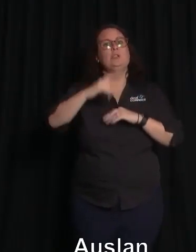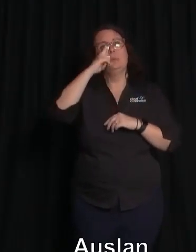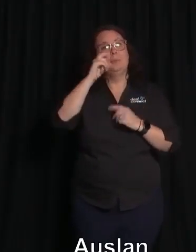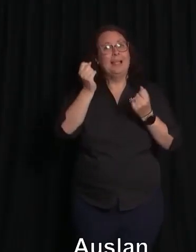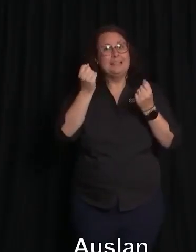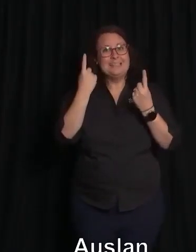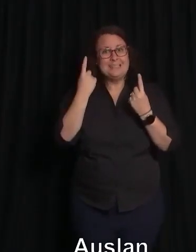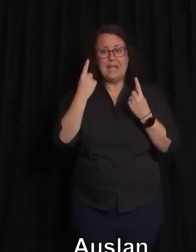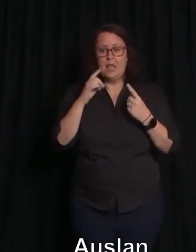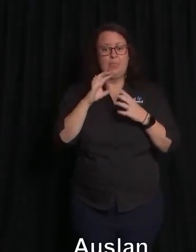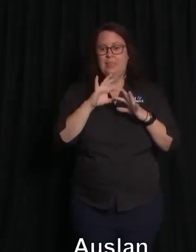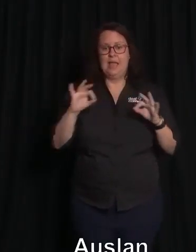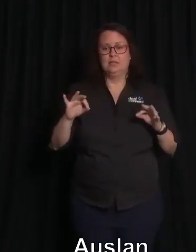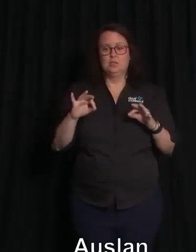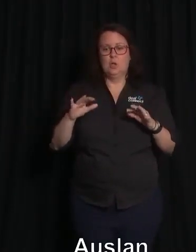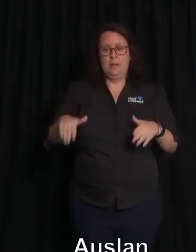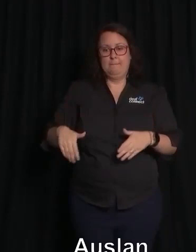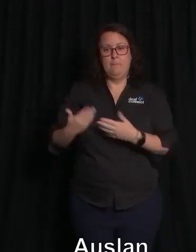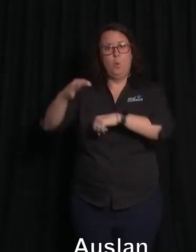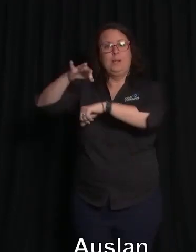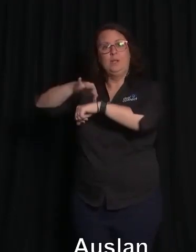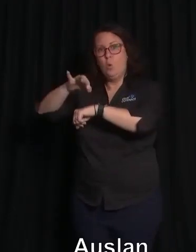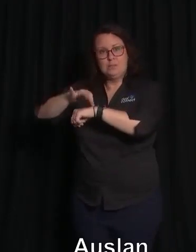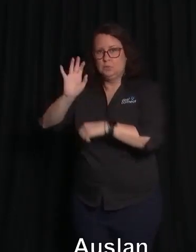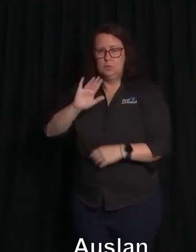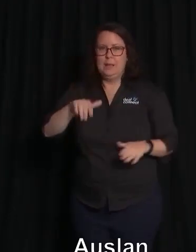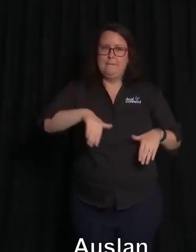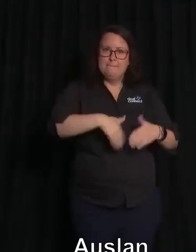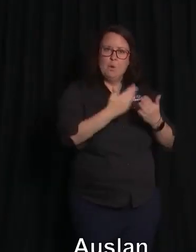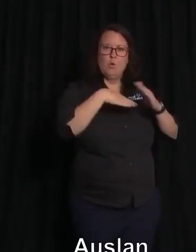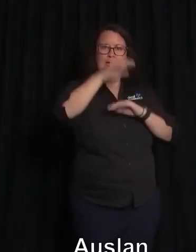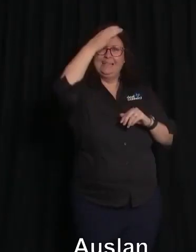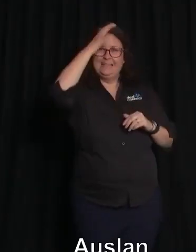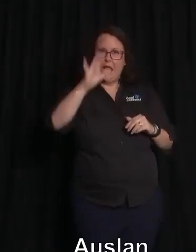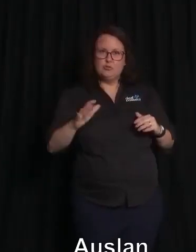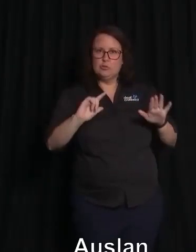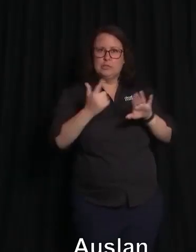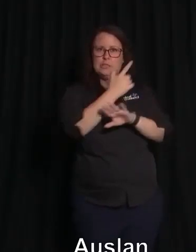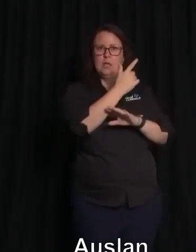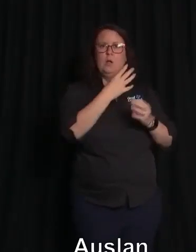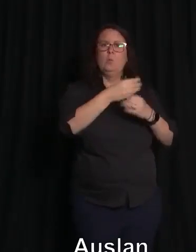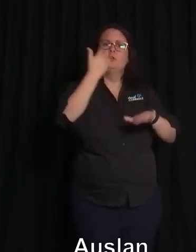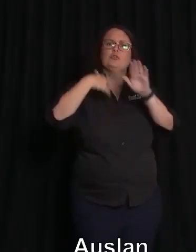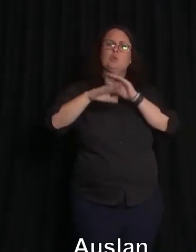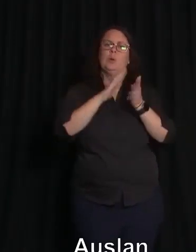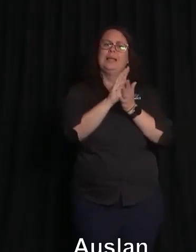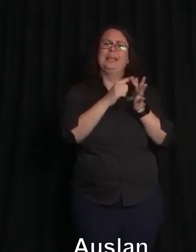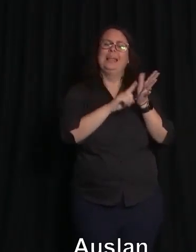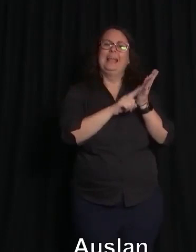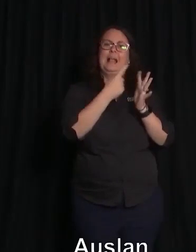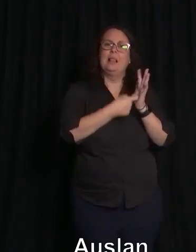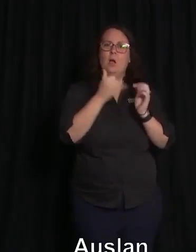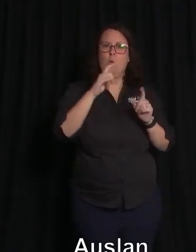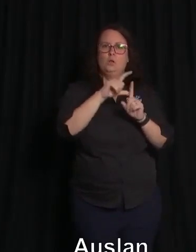that's not born in hospitals, right, but that's born in rural settings with a traditional healer or traditional